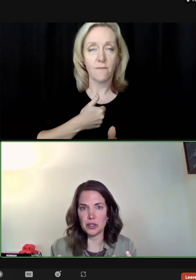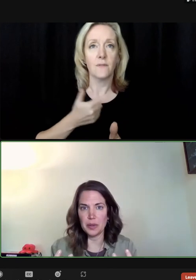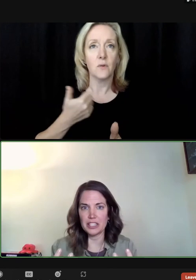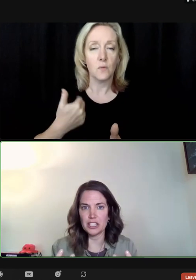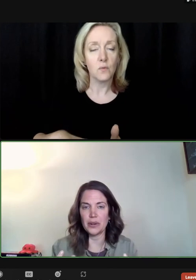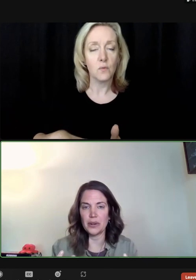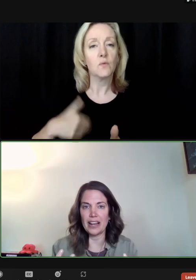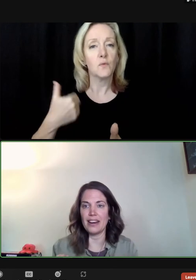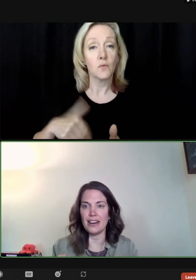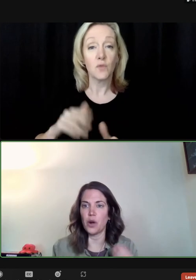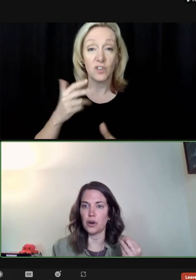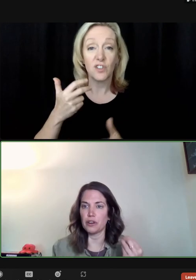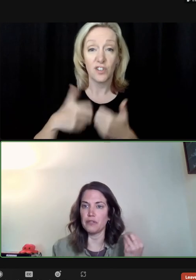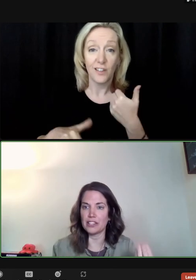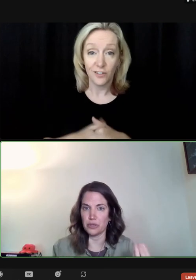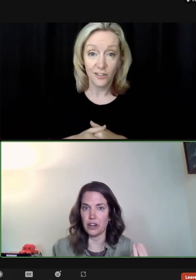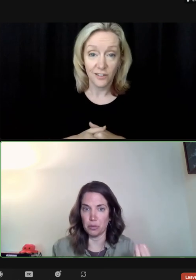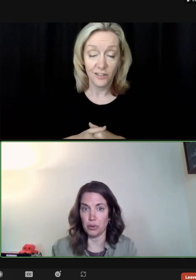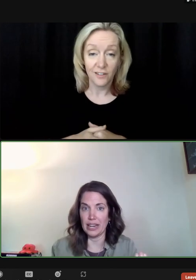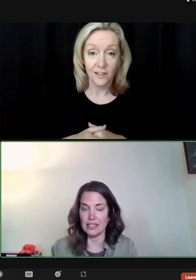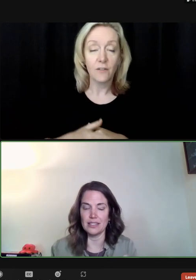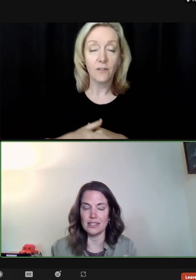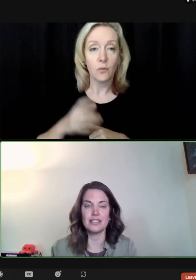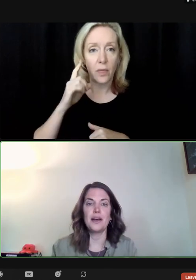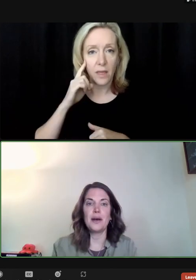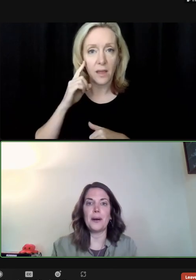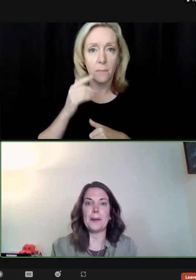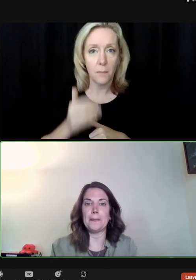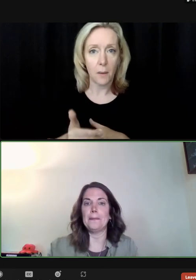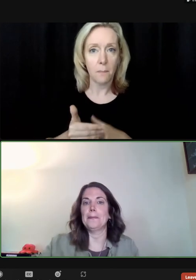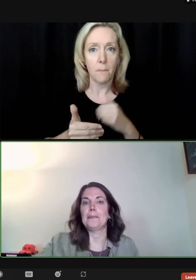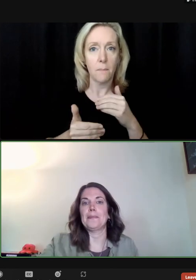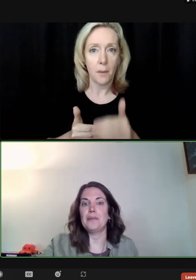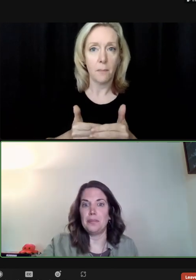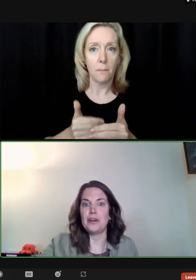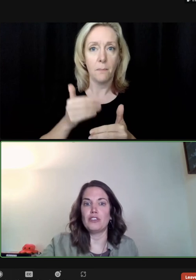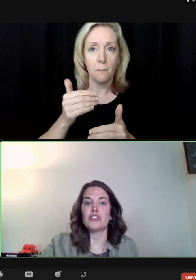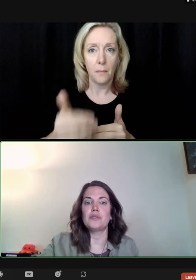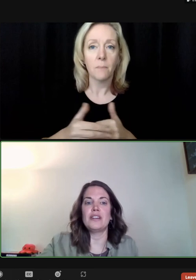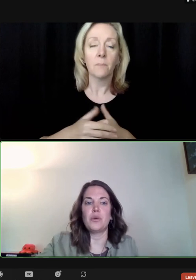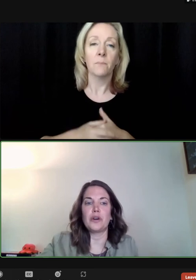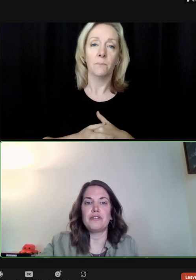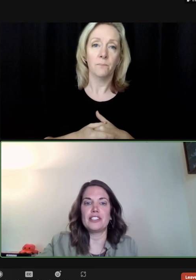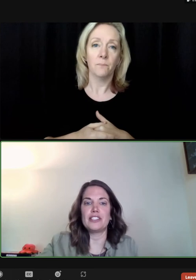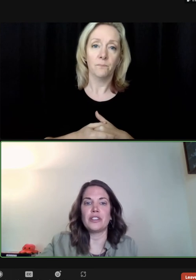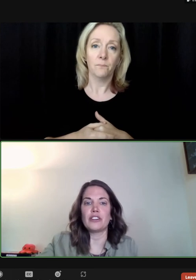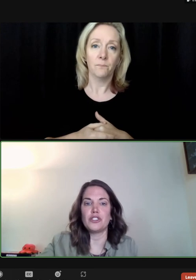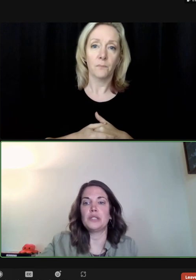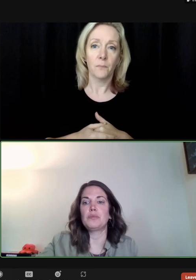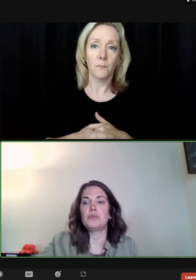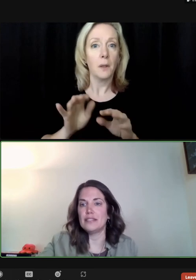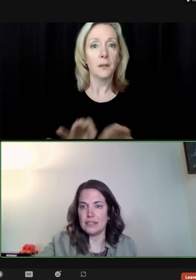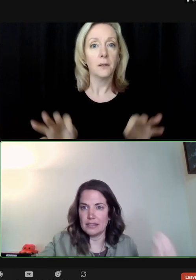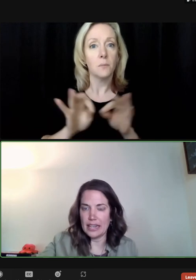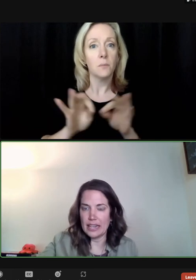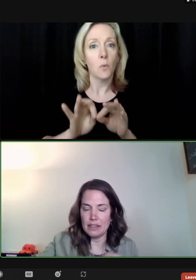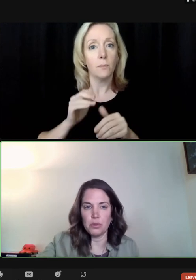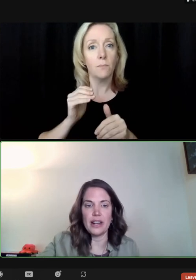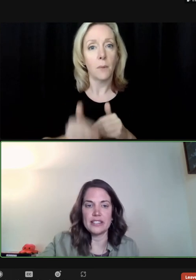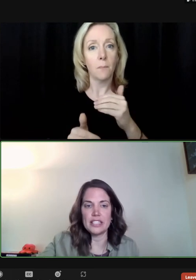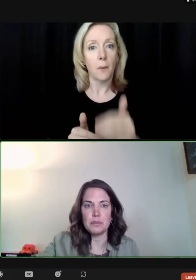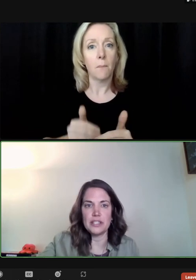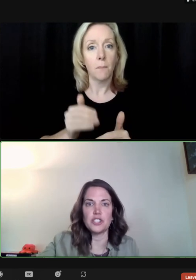our own words when we can slow down and not work faster than our brain does. But also to not work faster than our students'